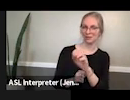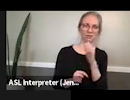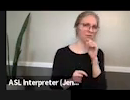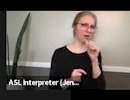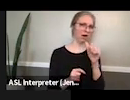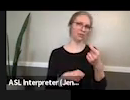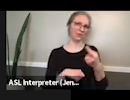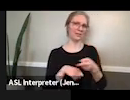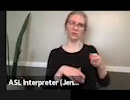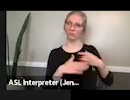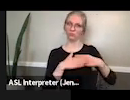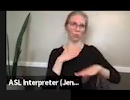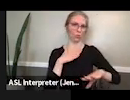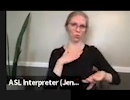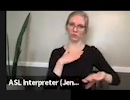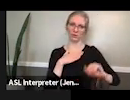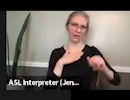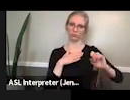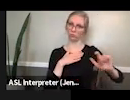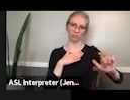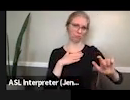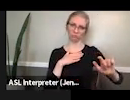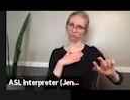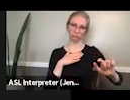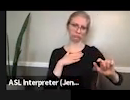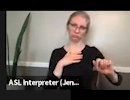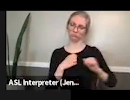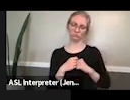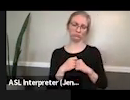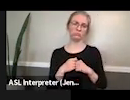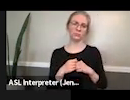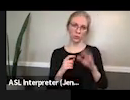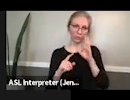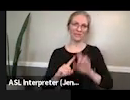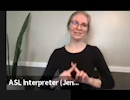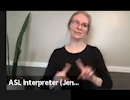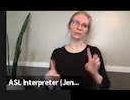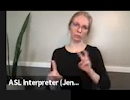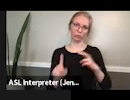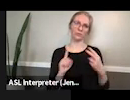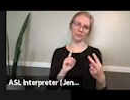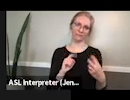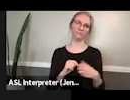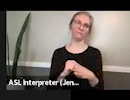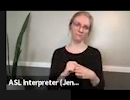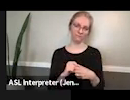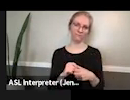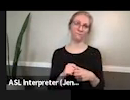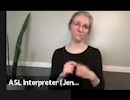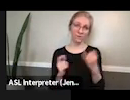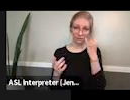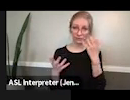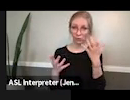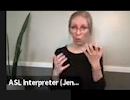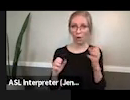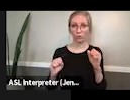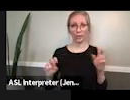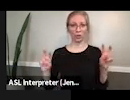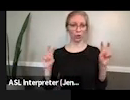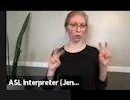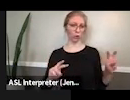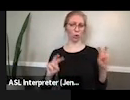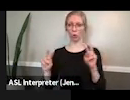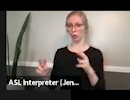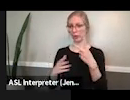kid was born in April. It can give you a very different perspective. If you want, you can look at them both. But the